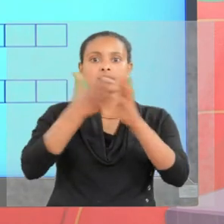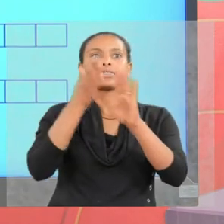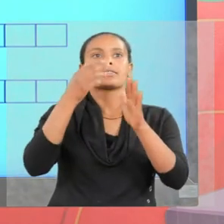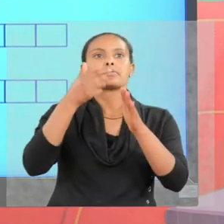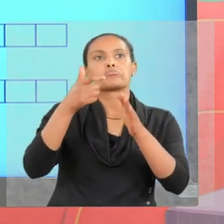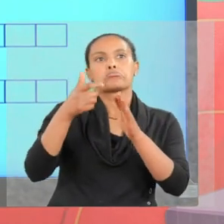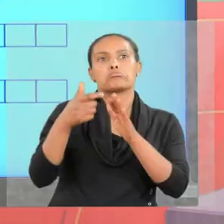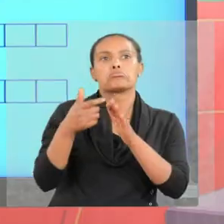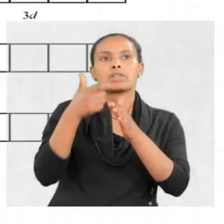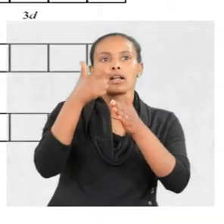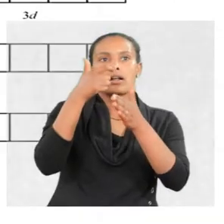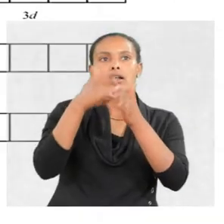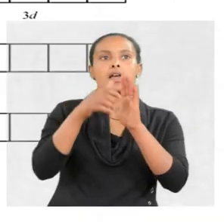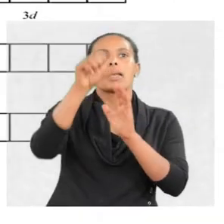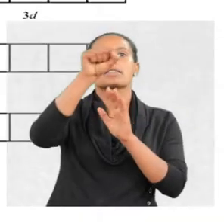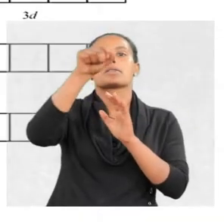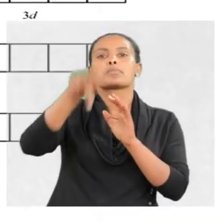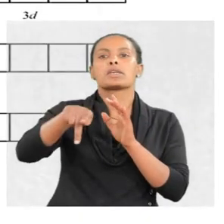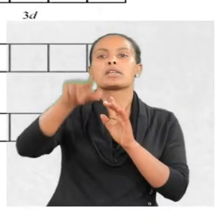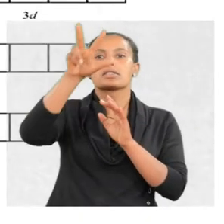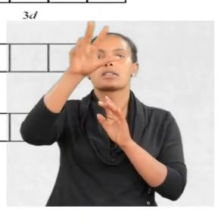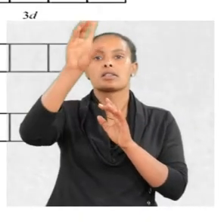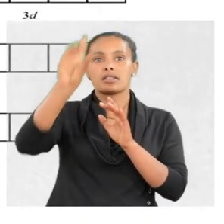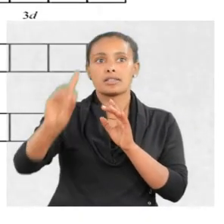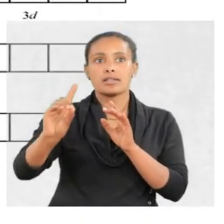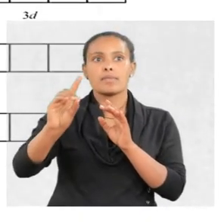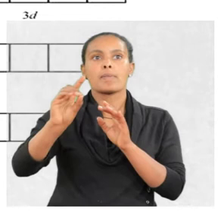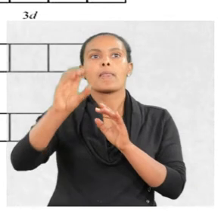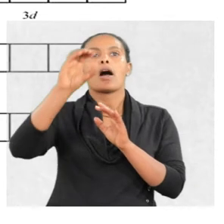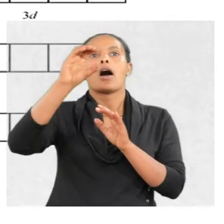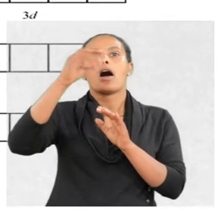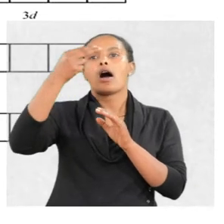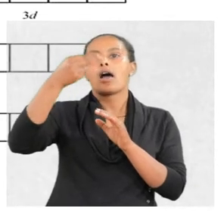resultant orbitals is called sp3 hybrid orbital.